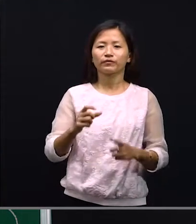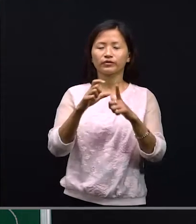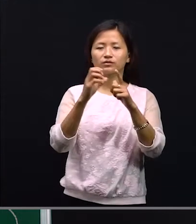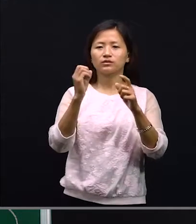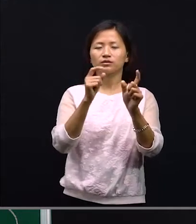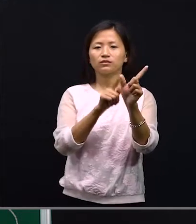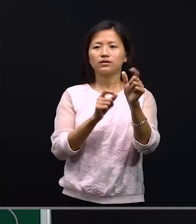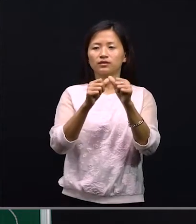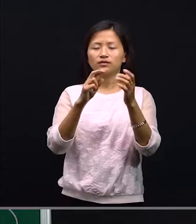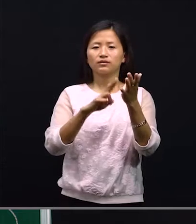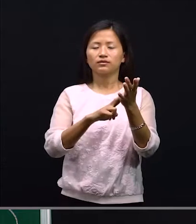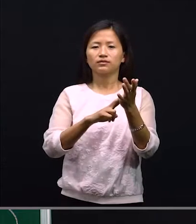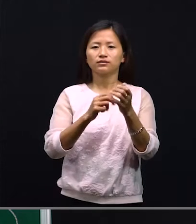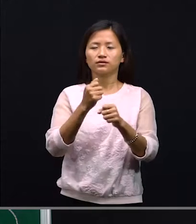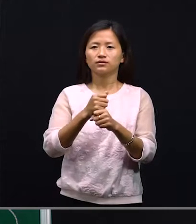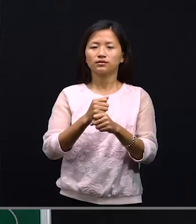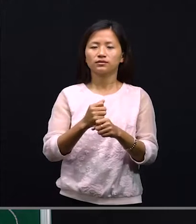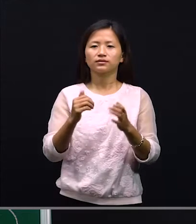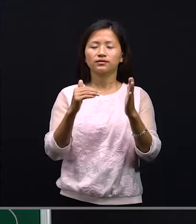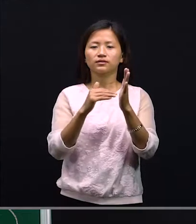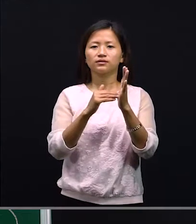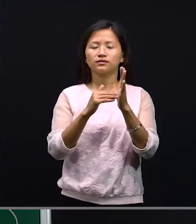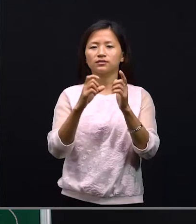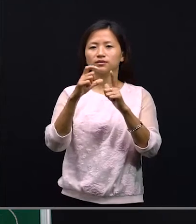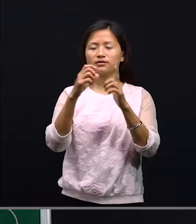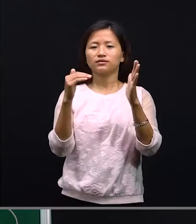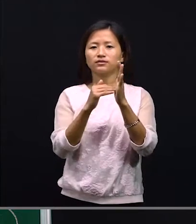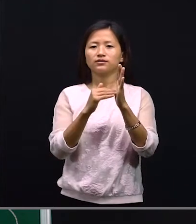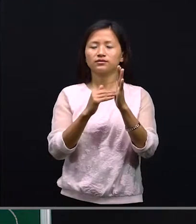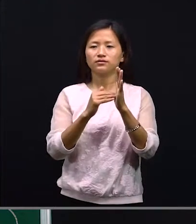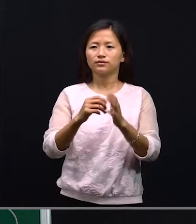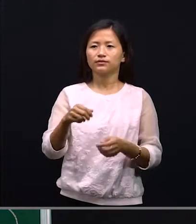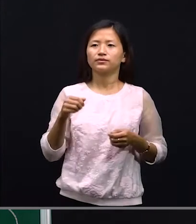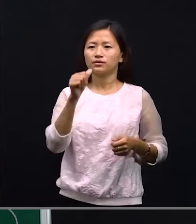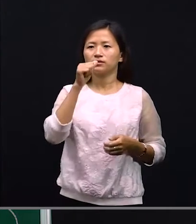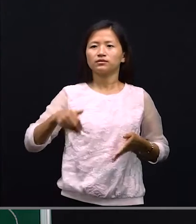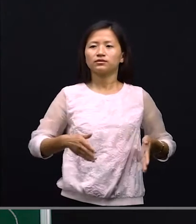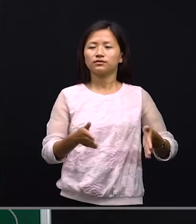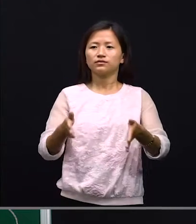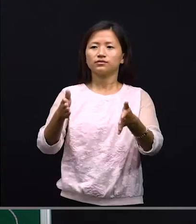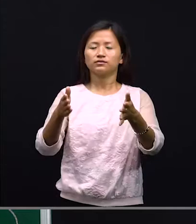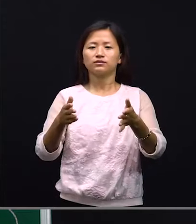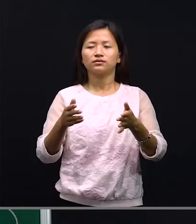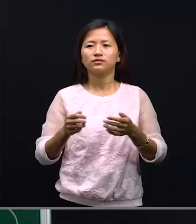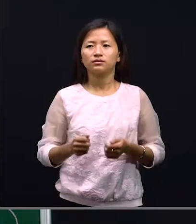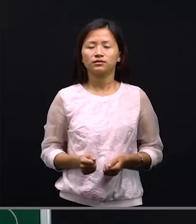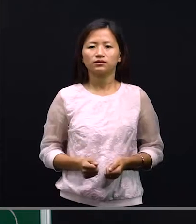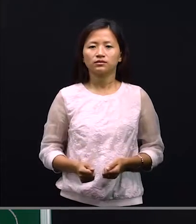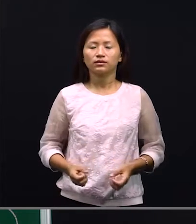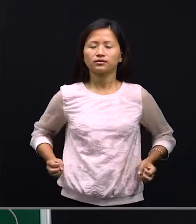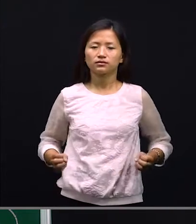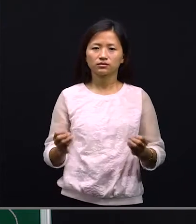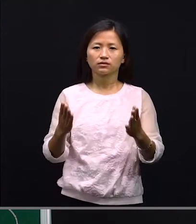Doyoung. One is the Zi River and another one is the Sidzi River. Okay, this Zi River, it